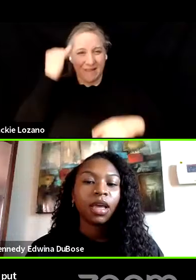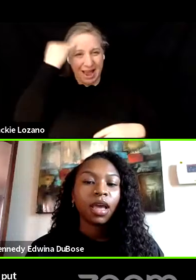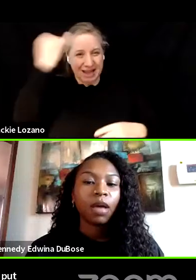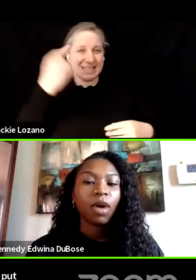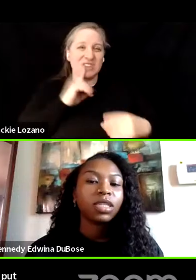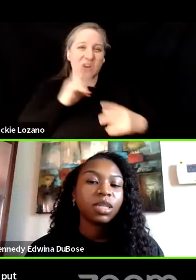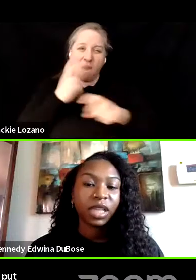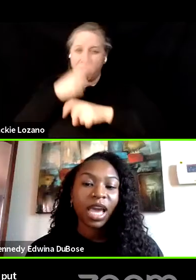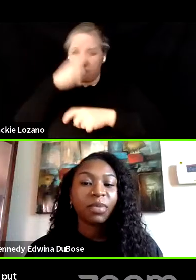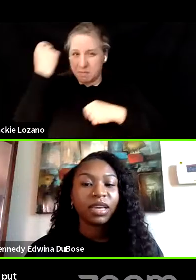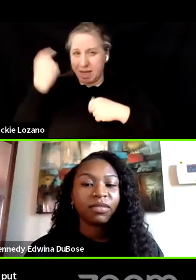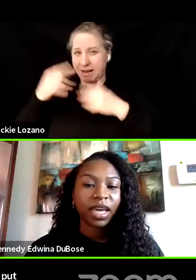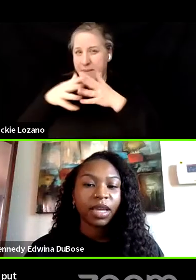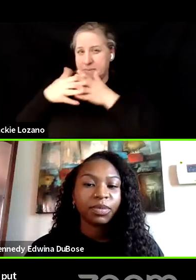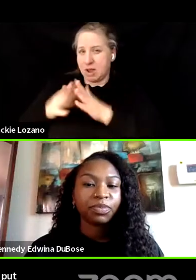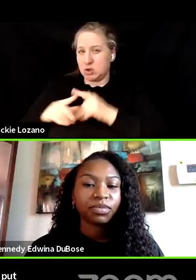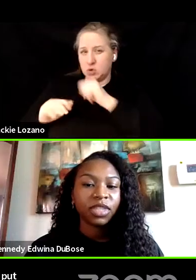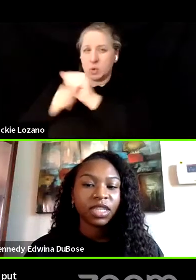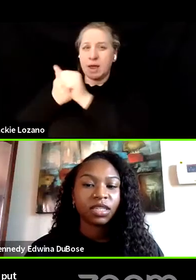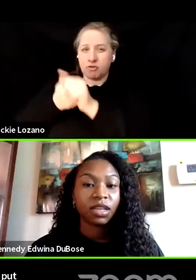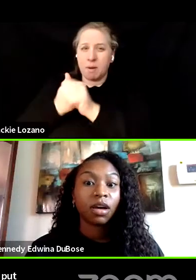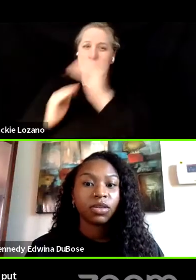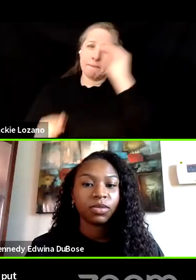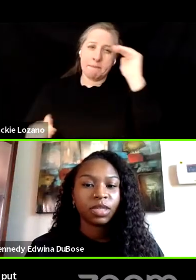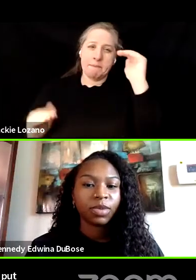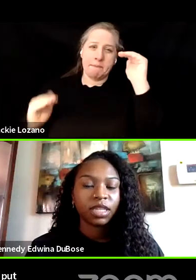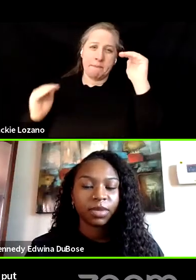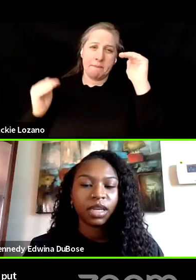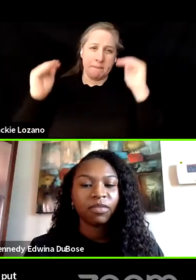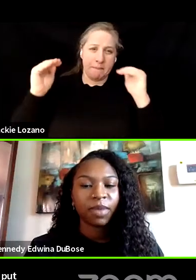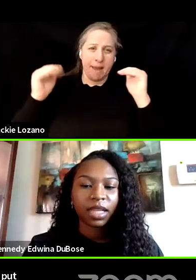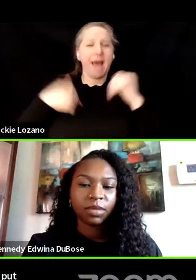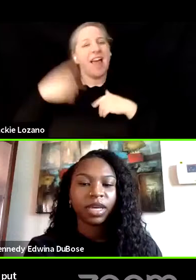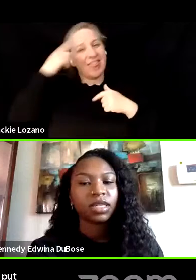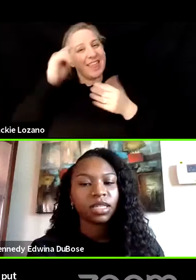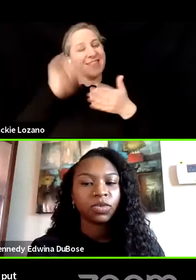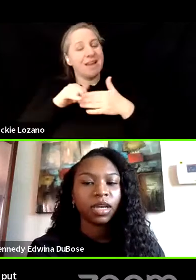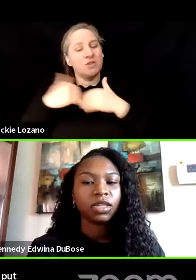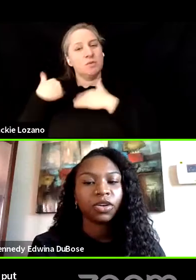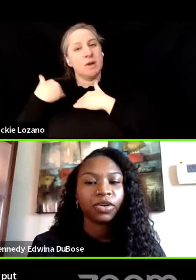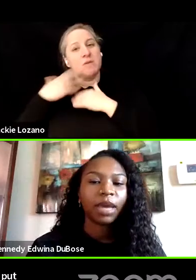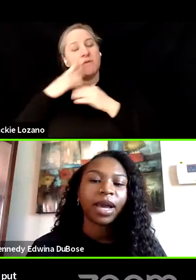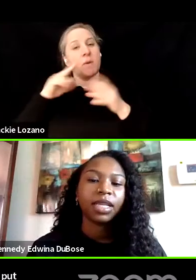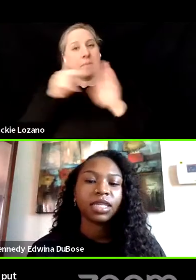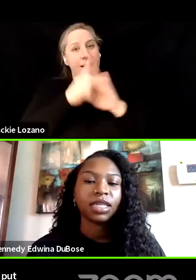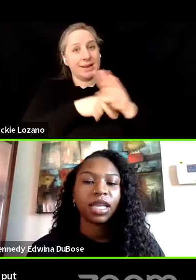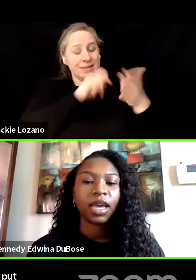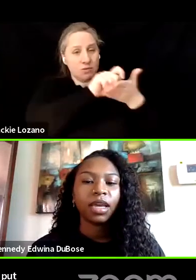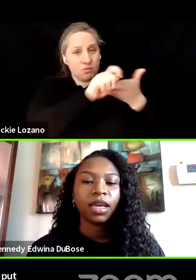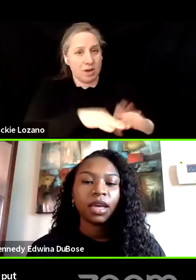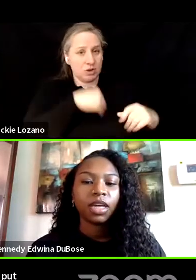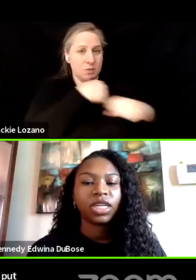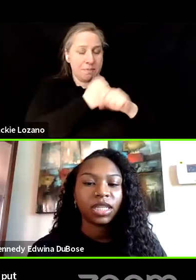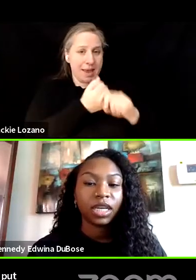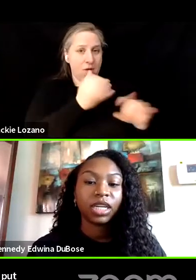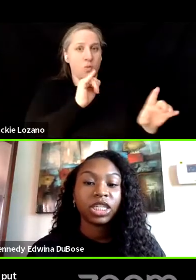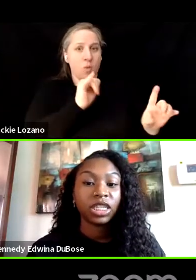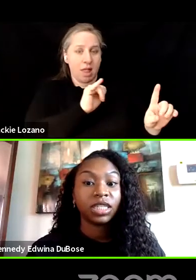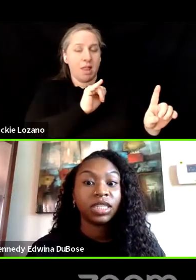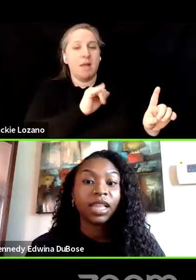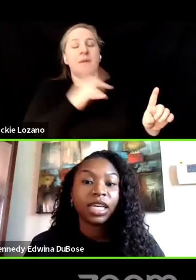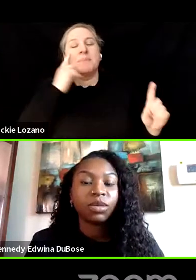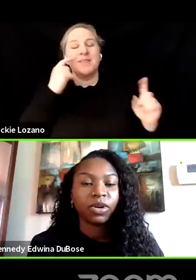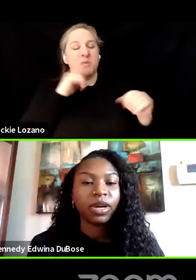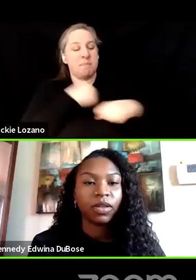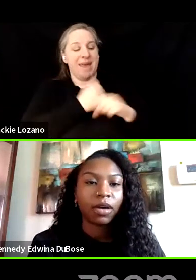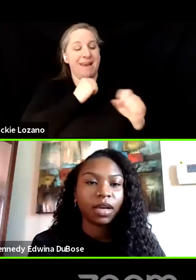And ultimately, I believe that this is also the responsibility of policymakers as well, to create policies that address the